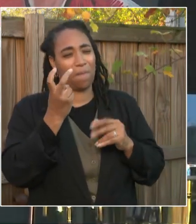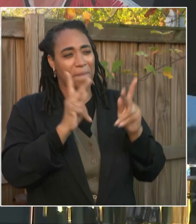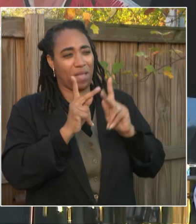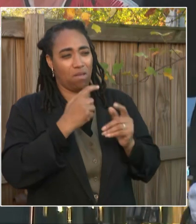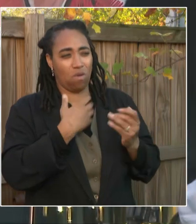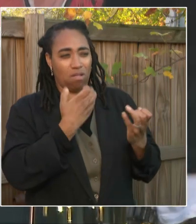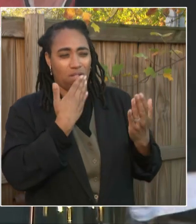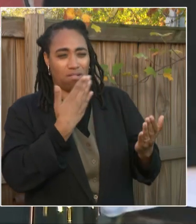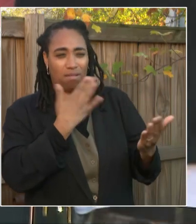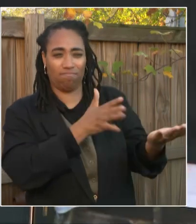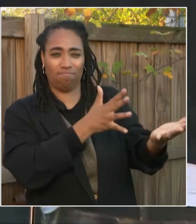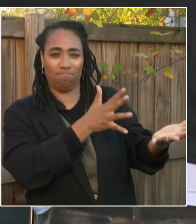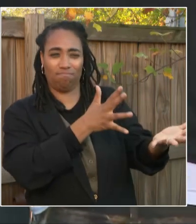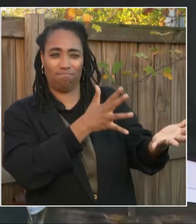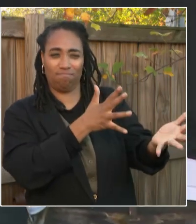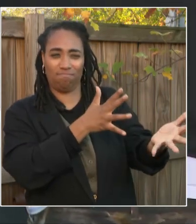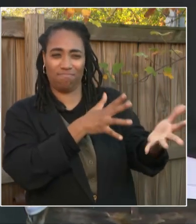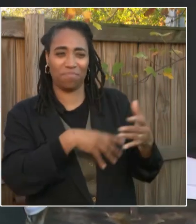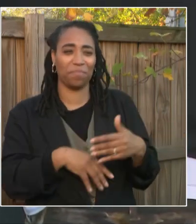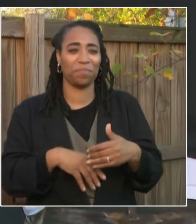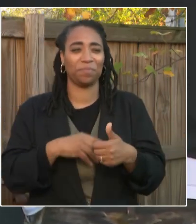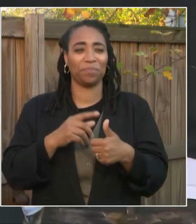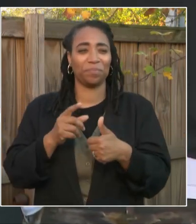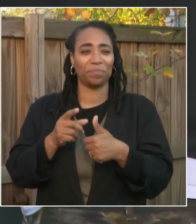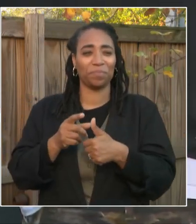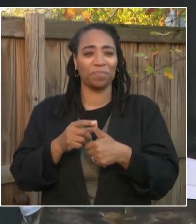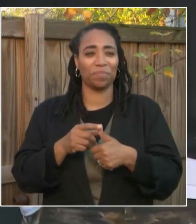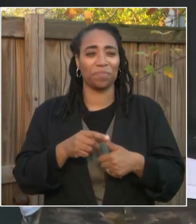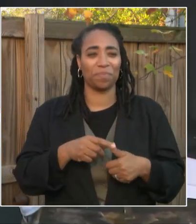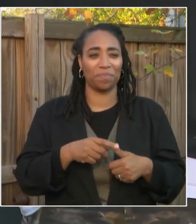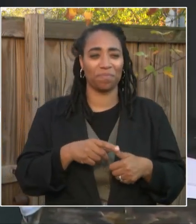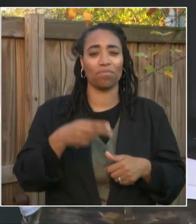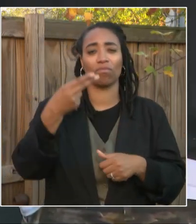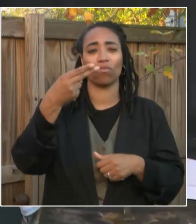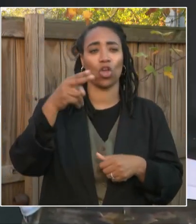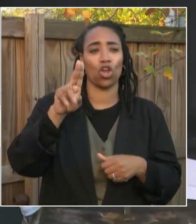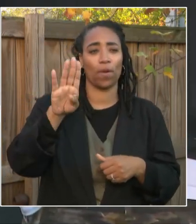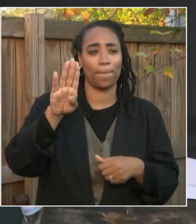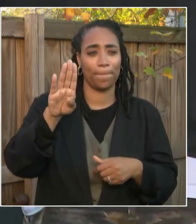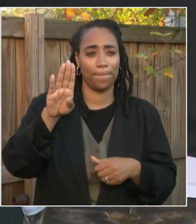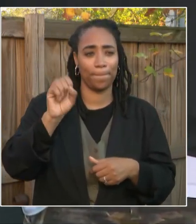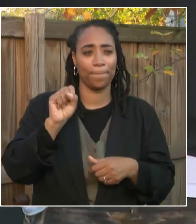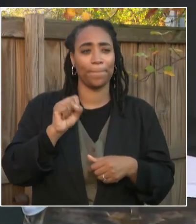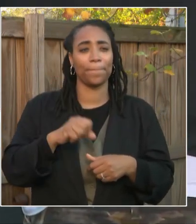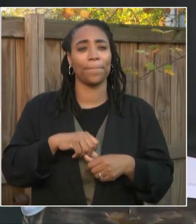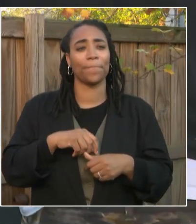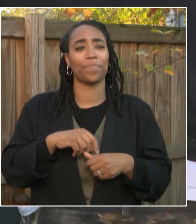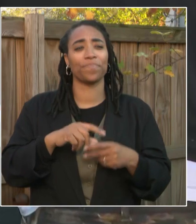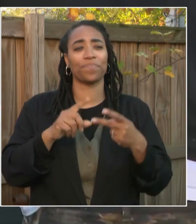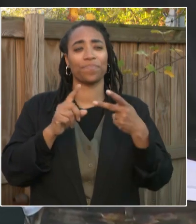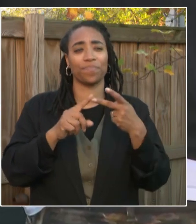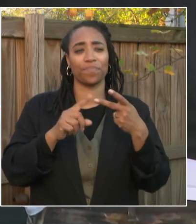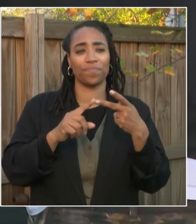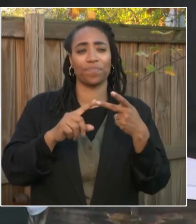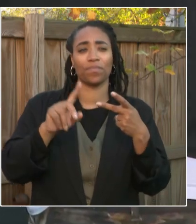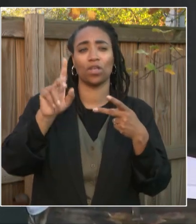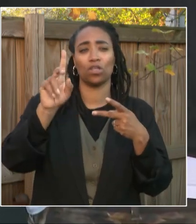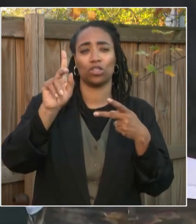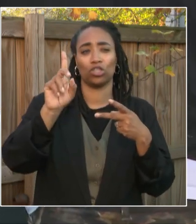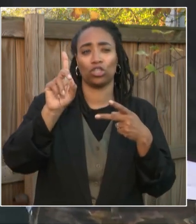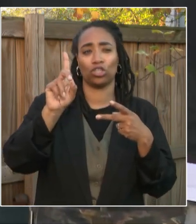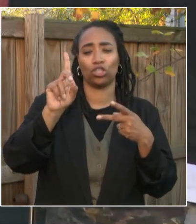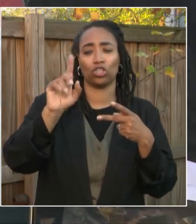back, and my man Herb. Herb is in here somewhere, back there. So, like I told